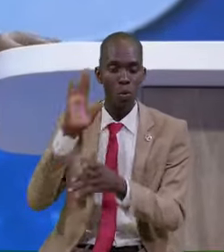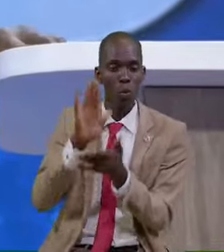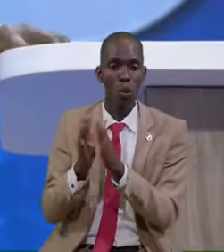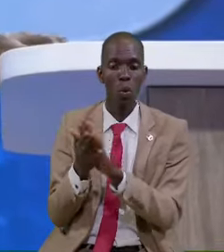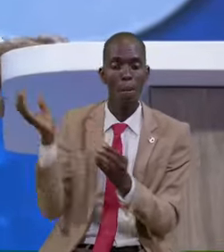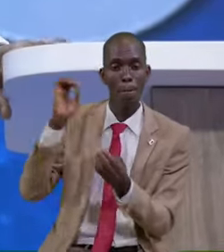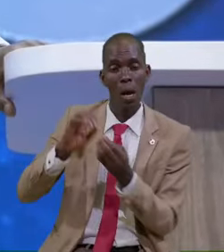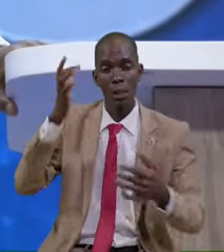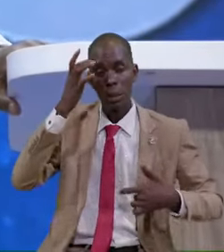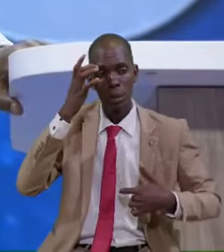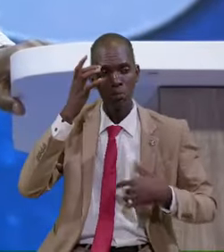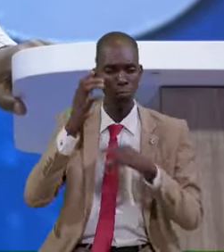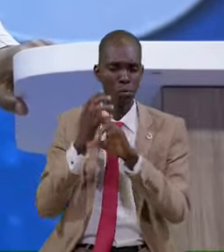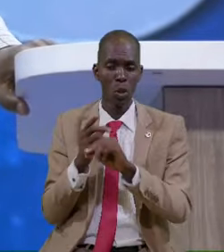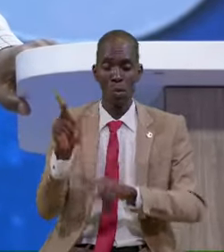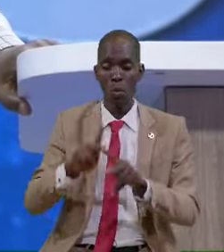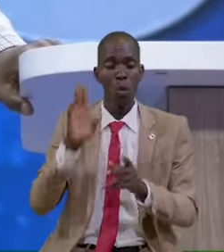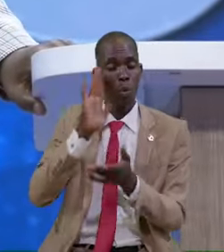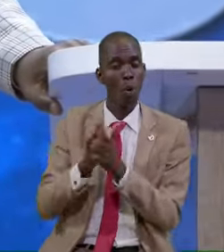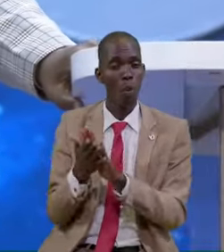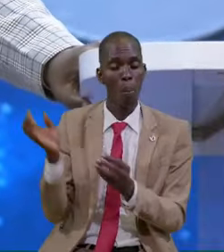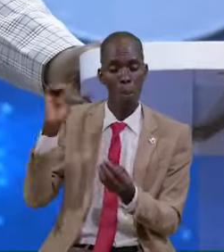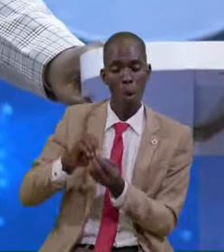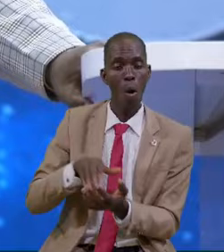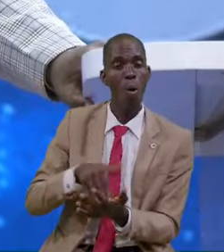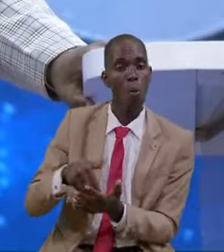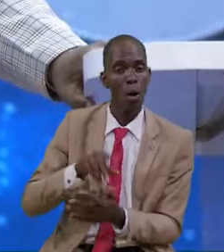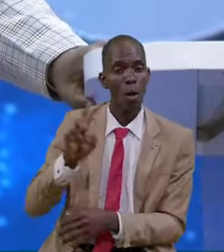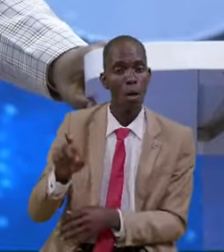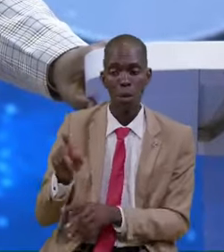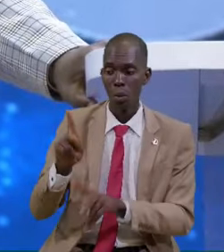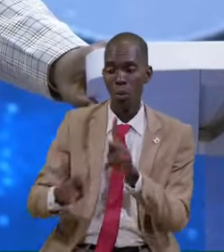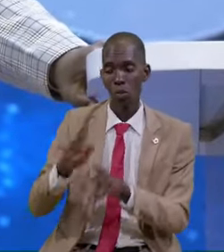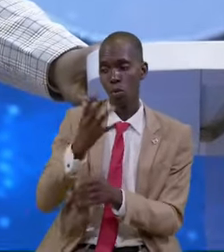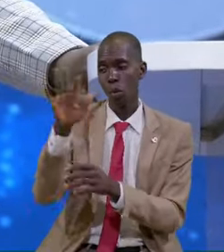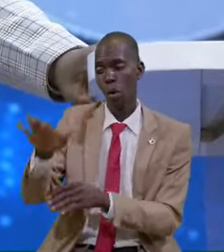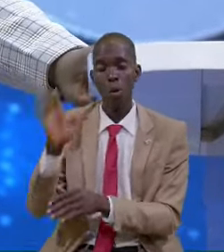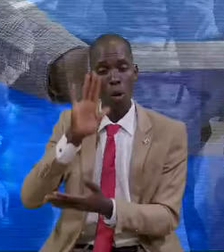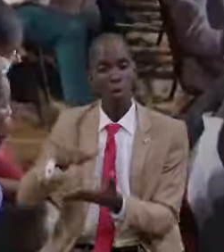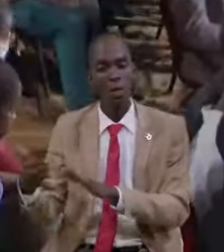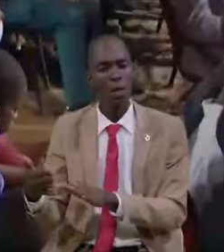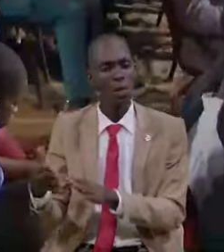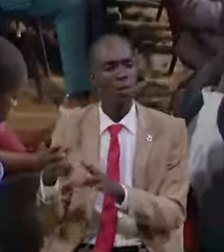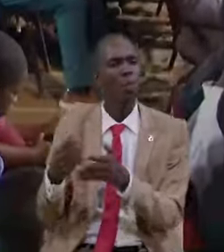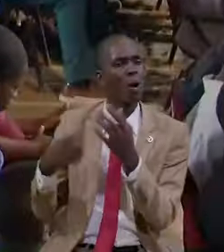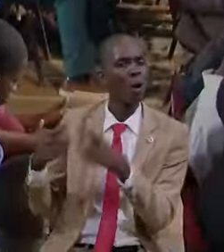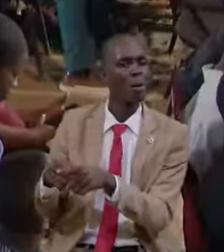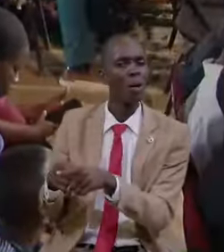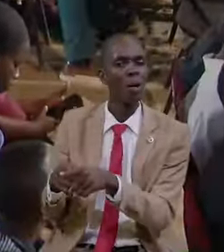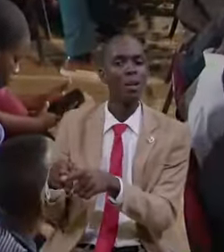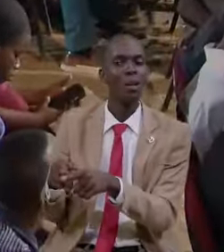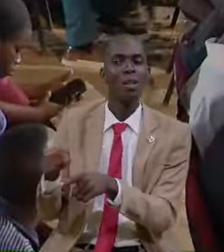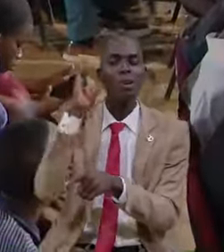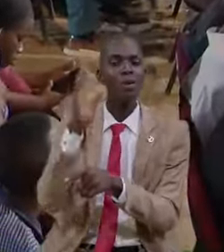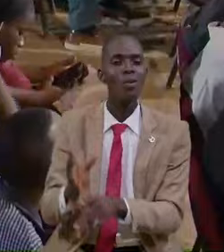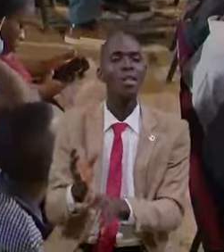They become weaker. They will die. What will happen? They